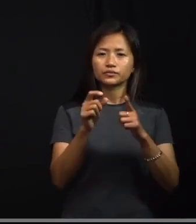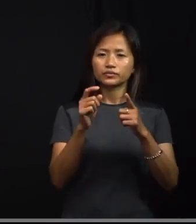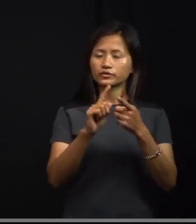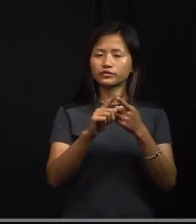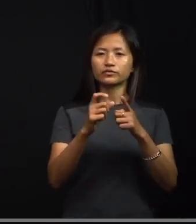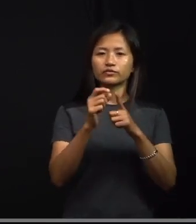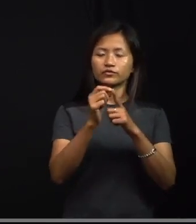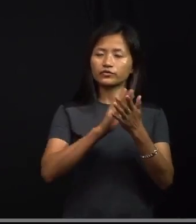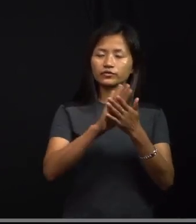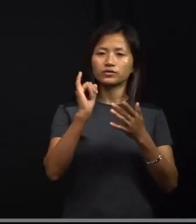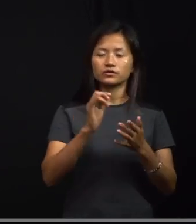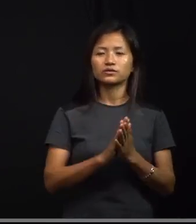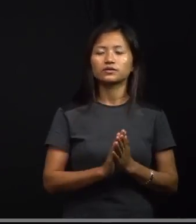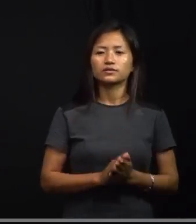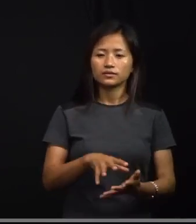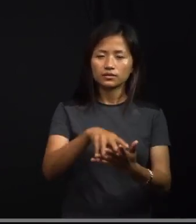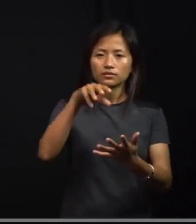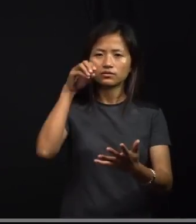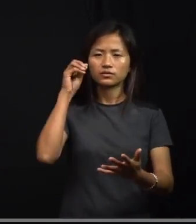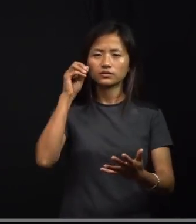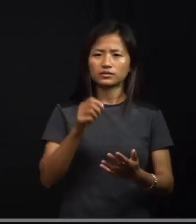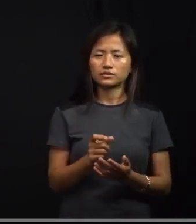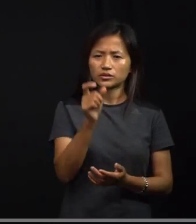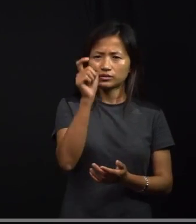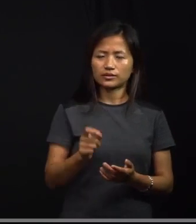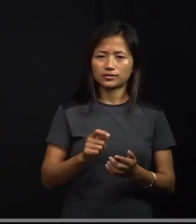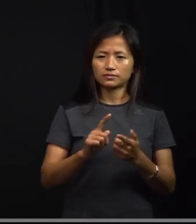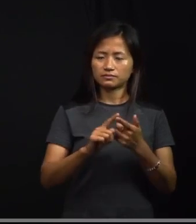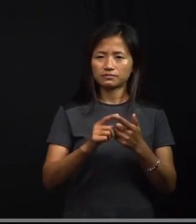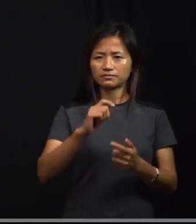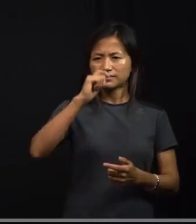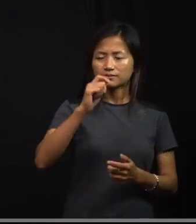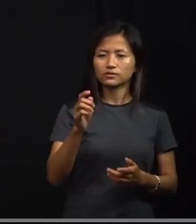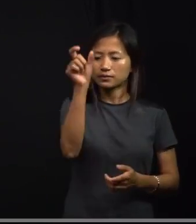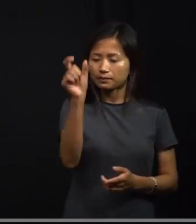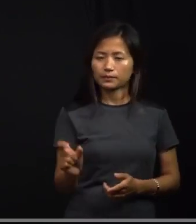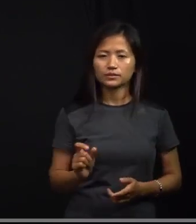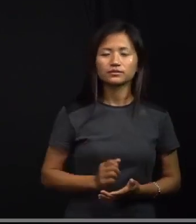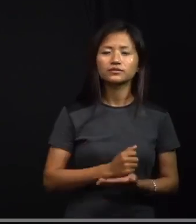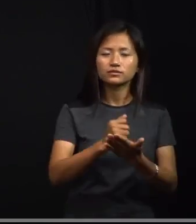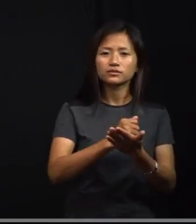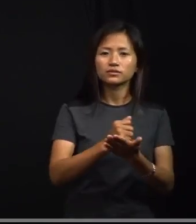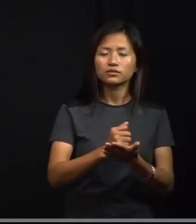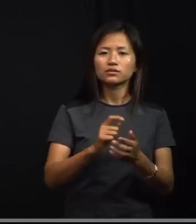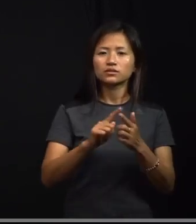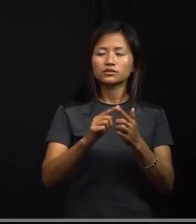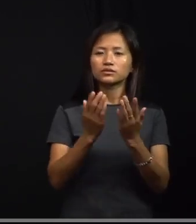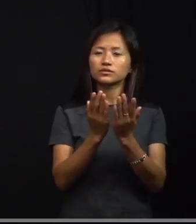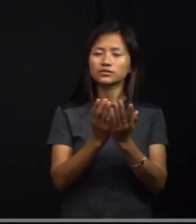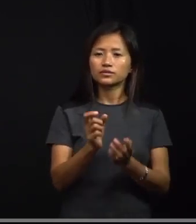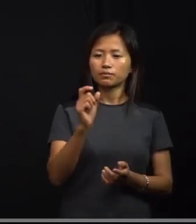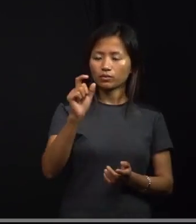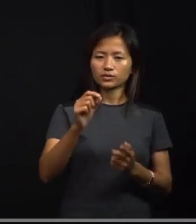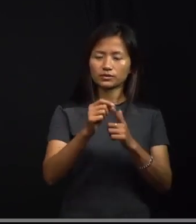Those are learned people, very educated people, and they try to make educational policies for their